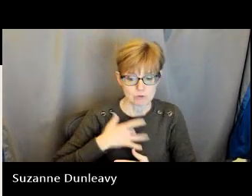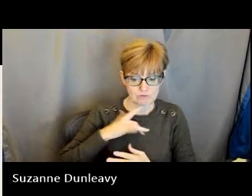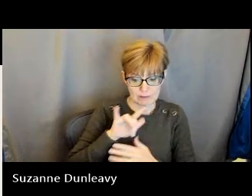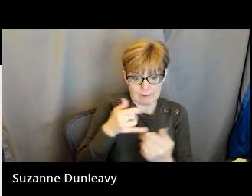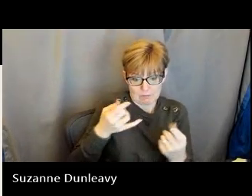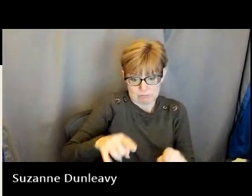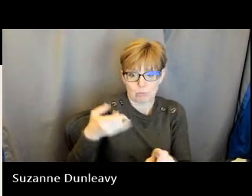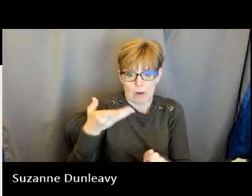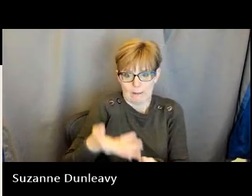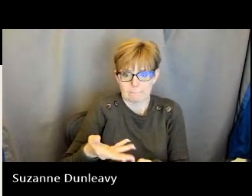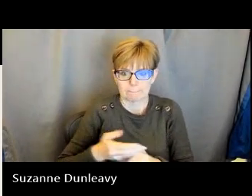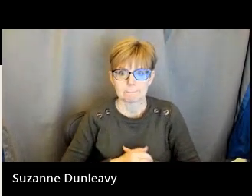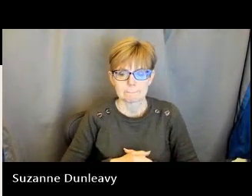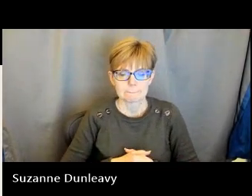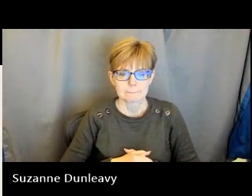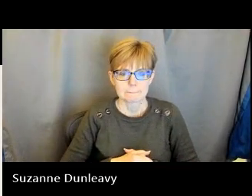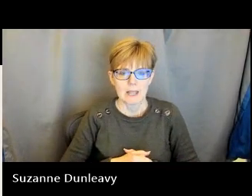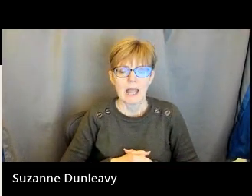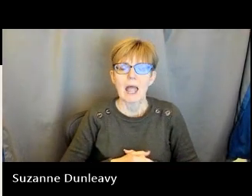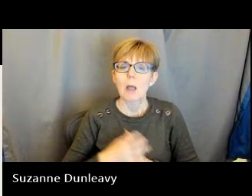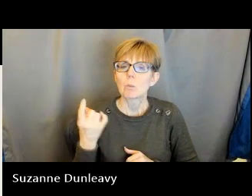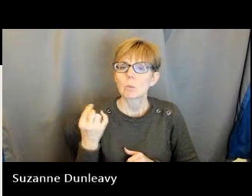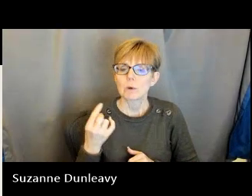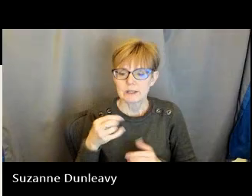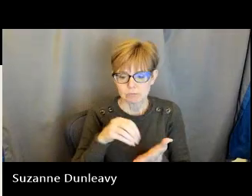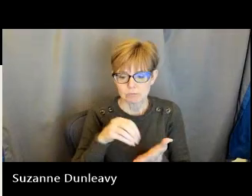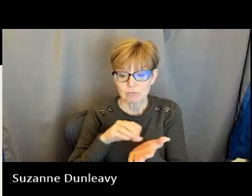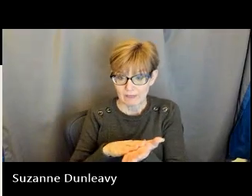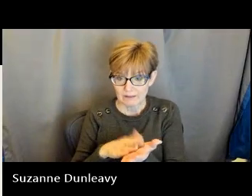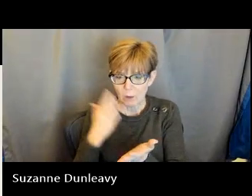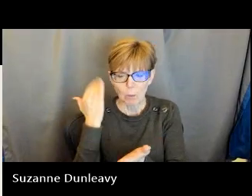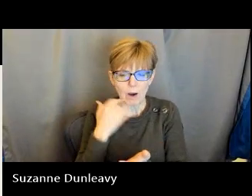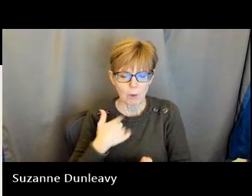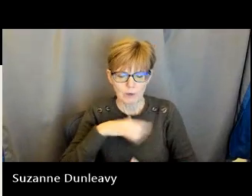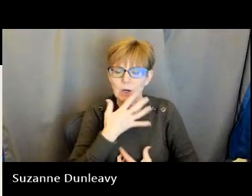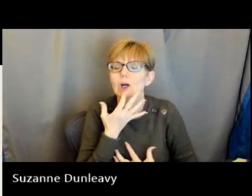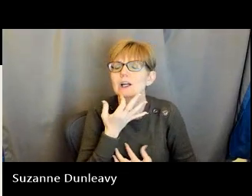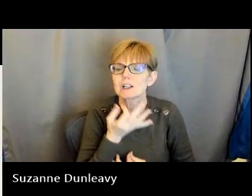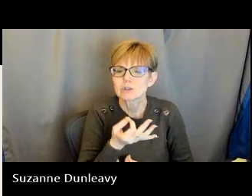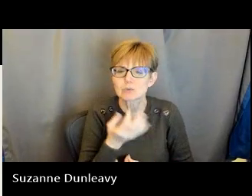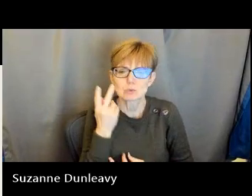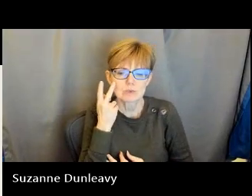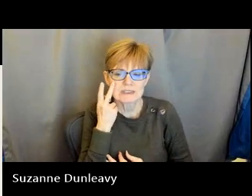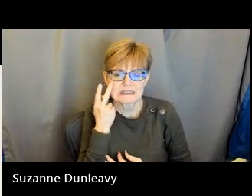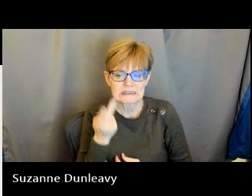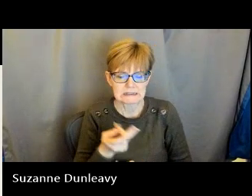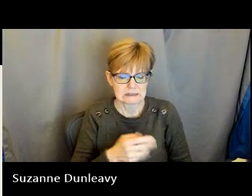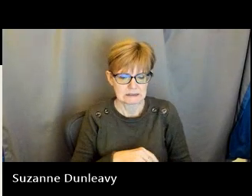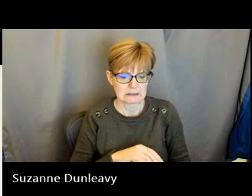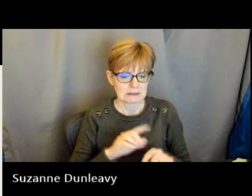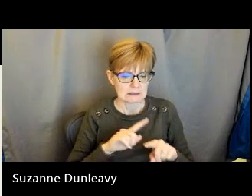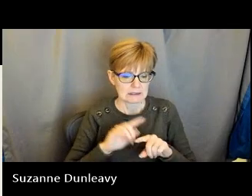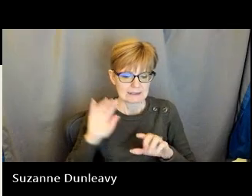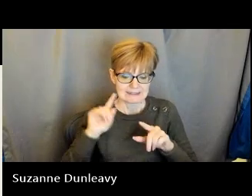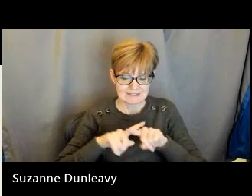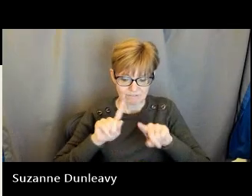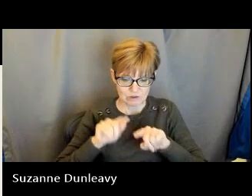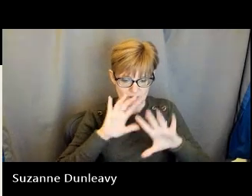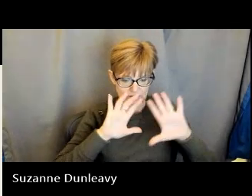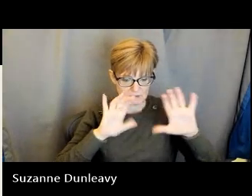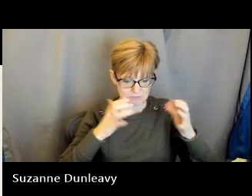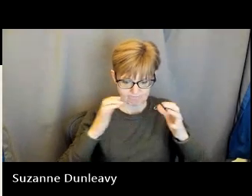event? And often we're doing that because we are interested in being able to look at differences in